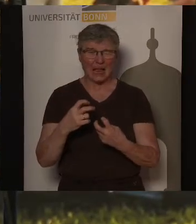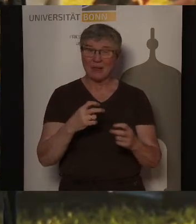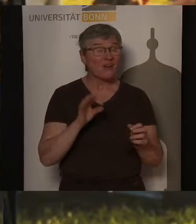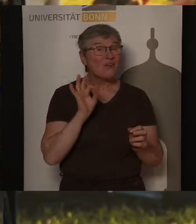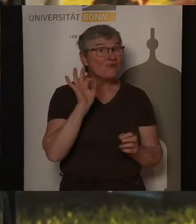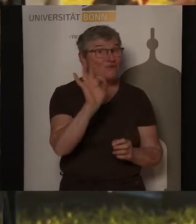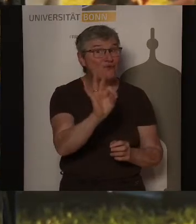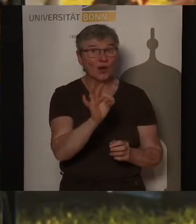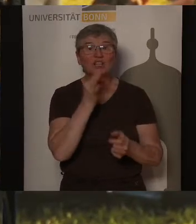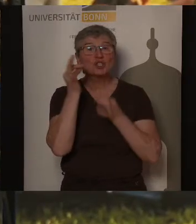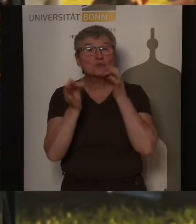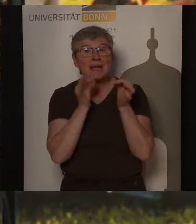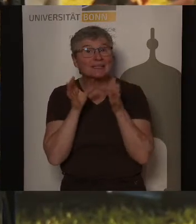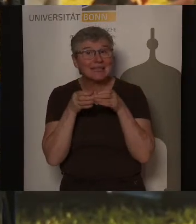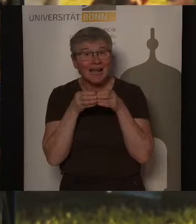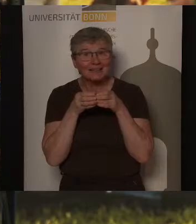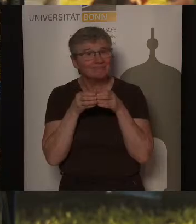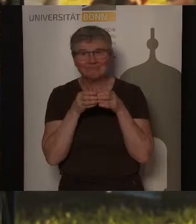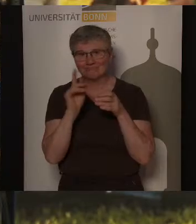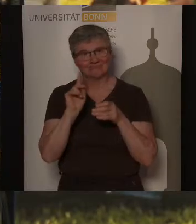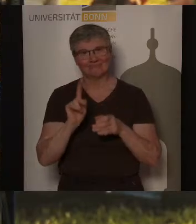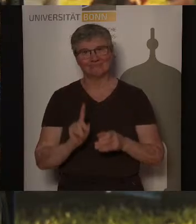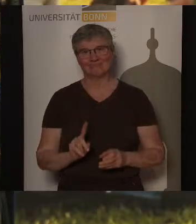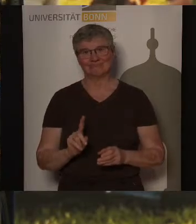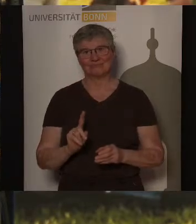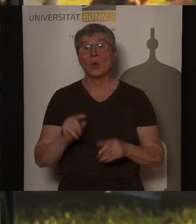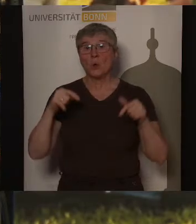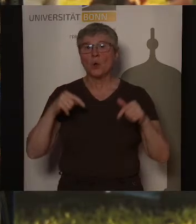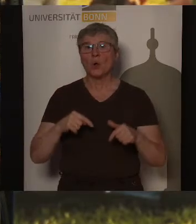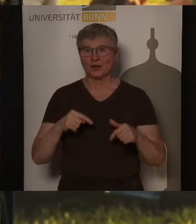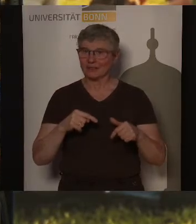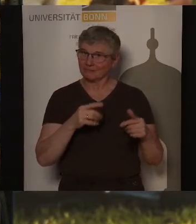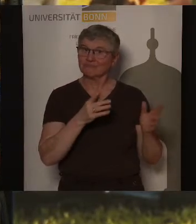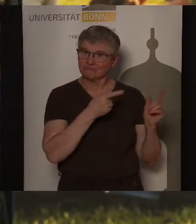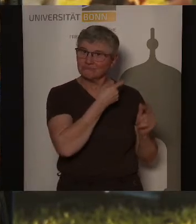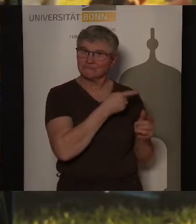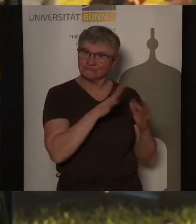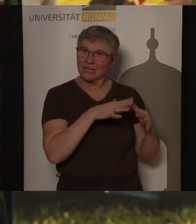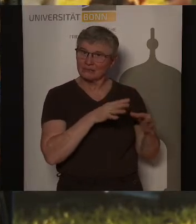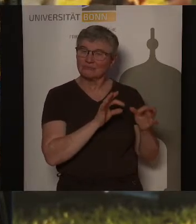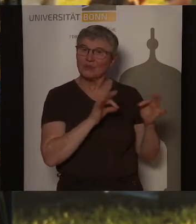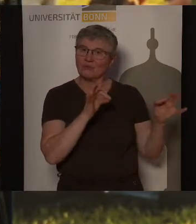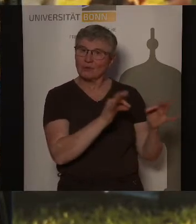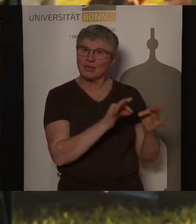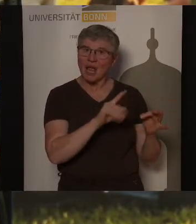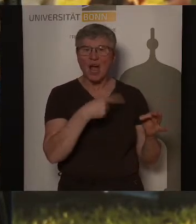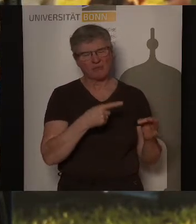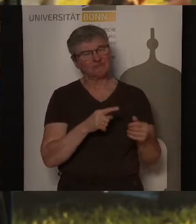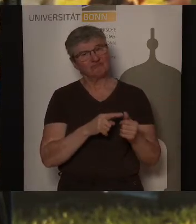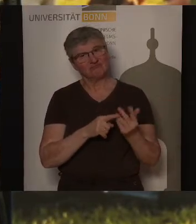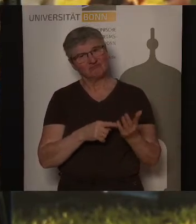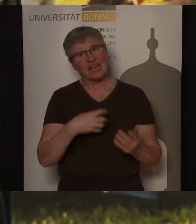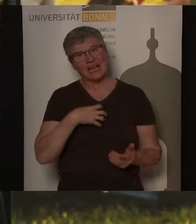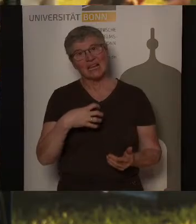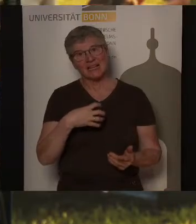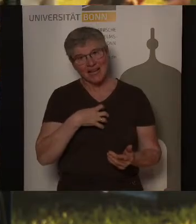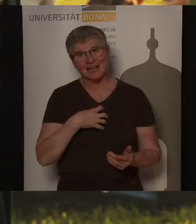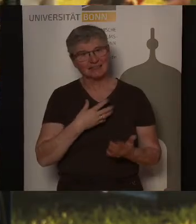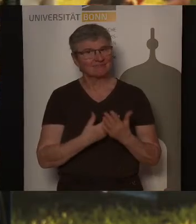on the occasion of one of our concerts. No, this isn't a closed circle. It's especially